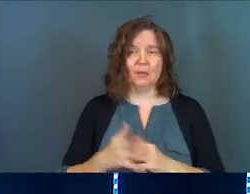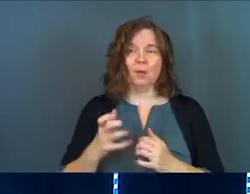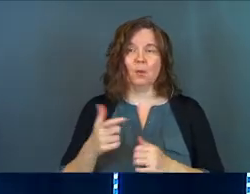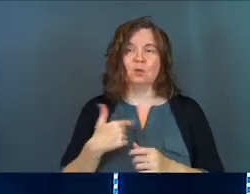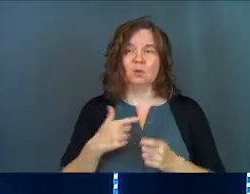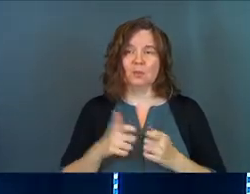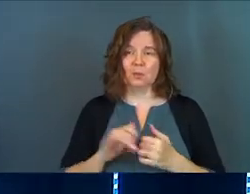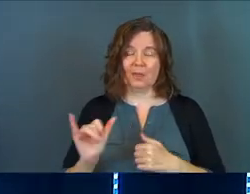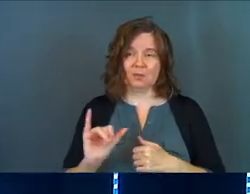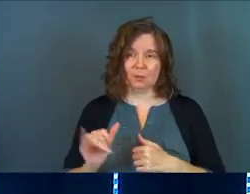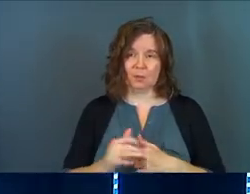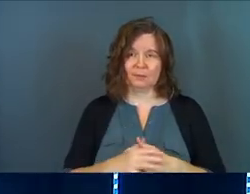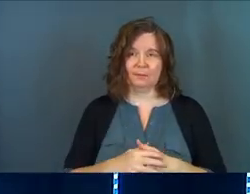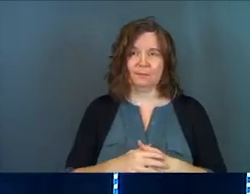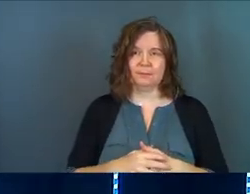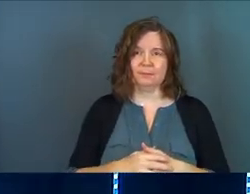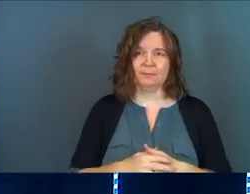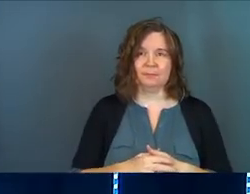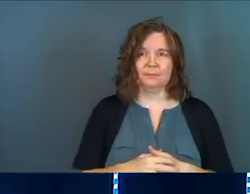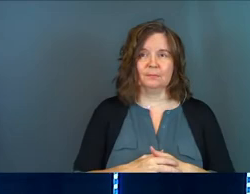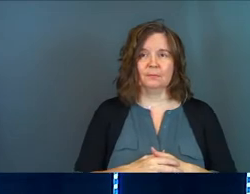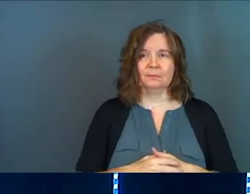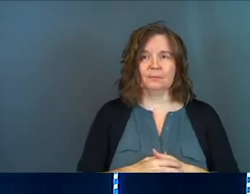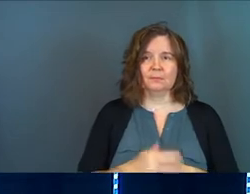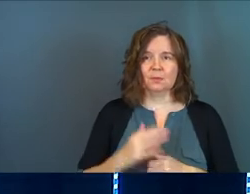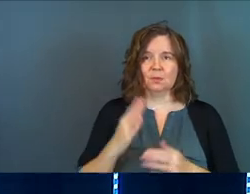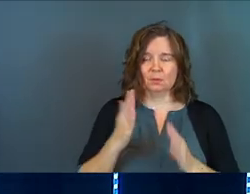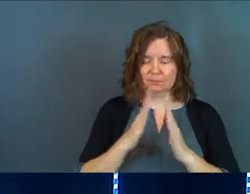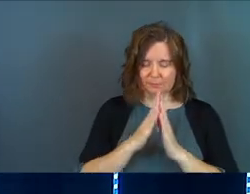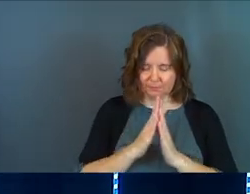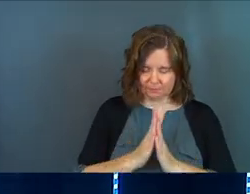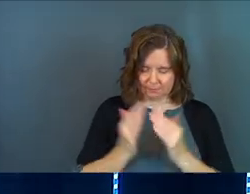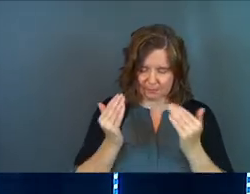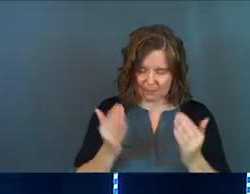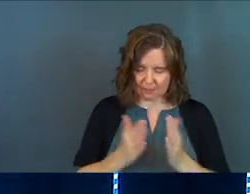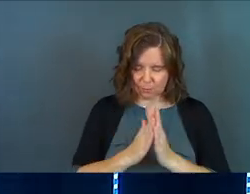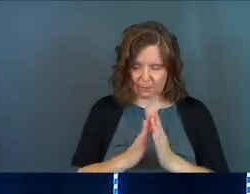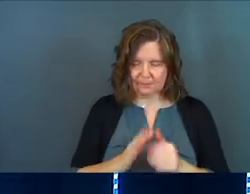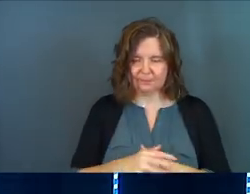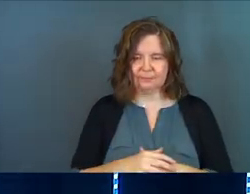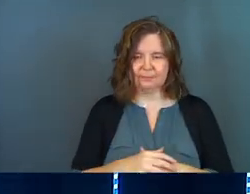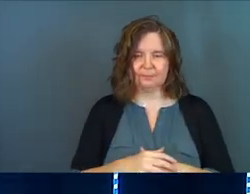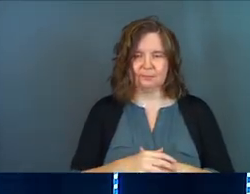I want you to deal with that as well. So heads bowed, eyes closed, let's pray.